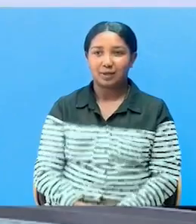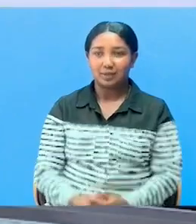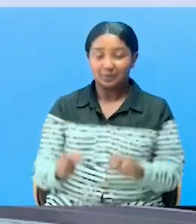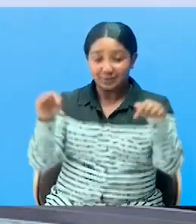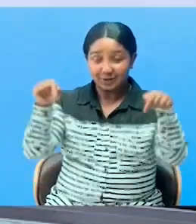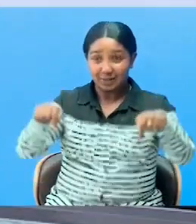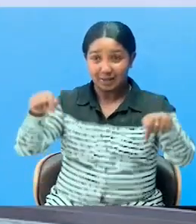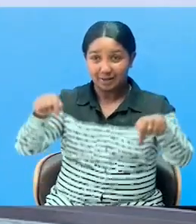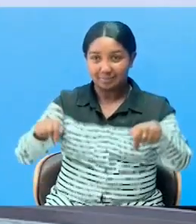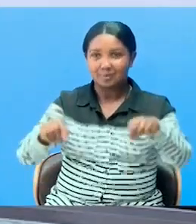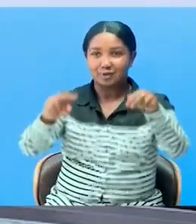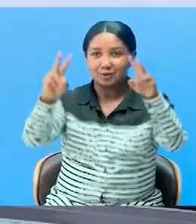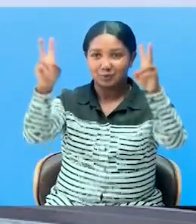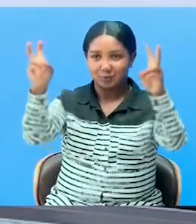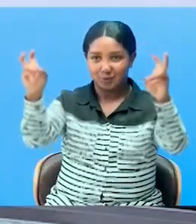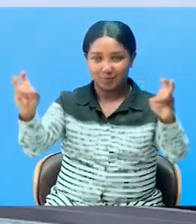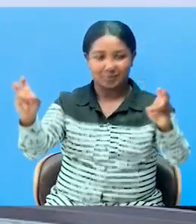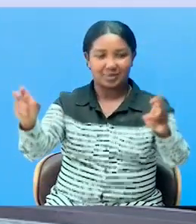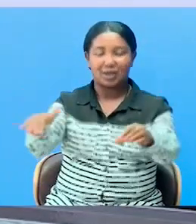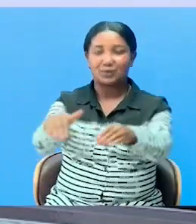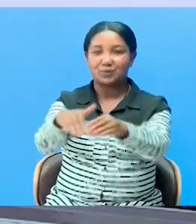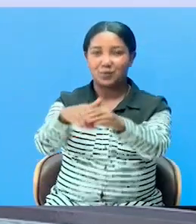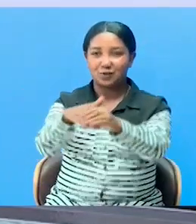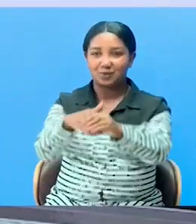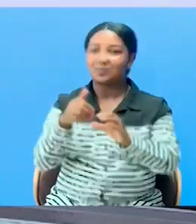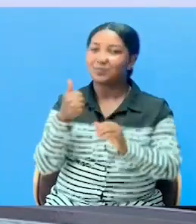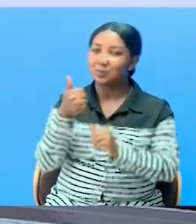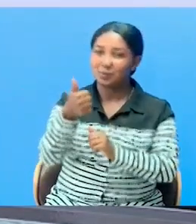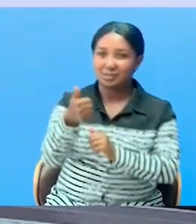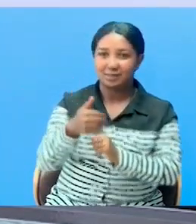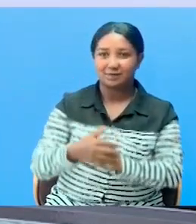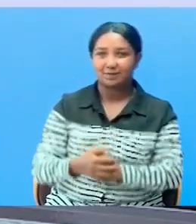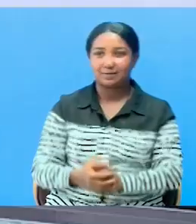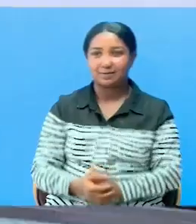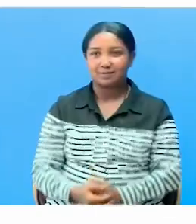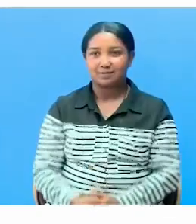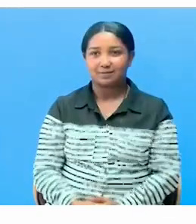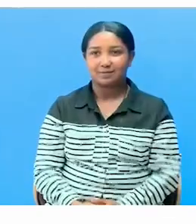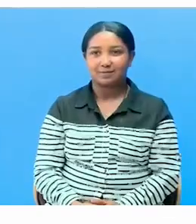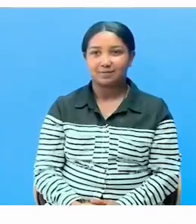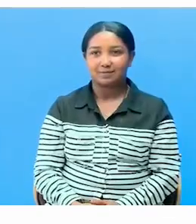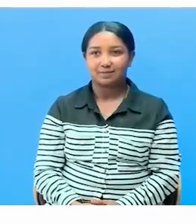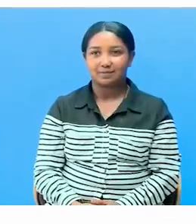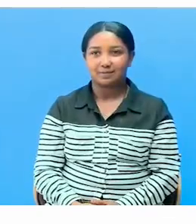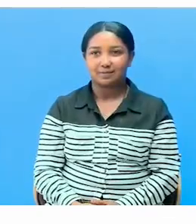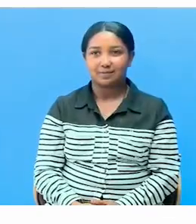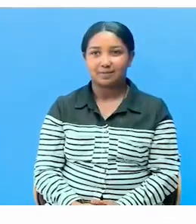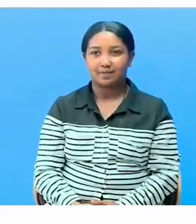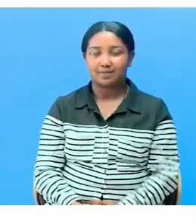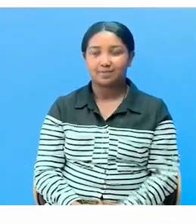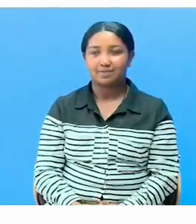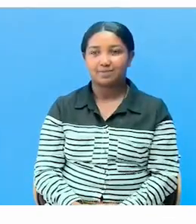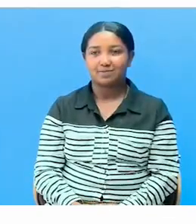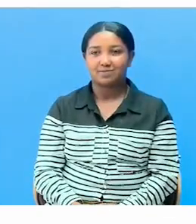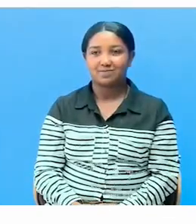Today, my topic is introducing yourself in English.